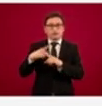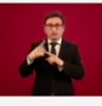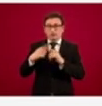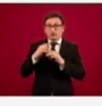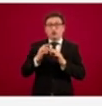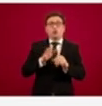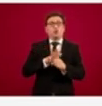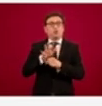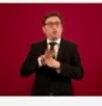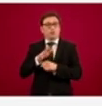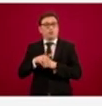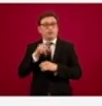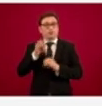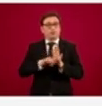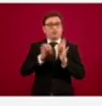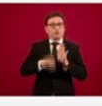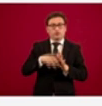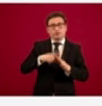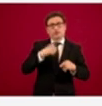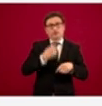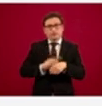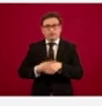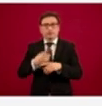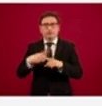leading three conditions that are